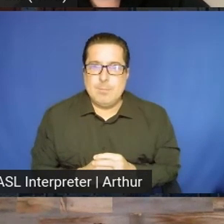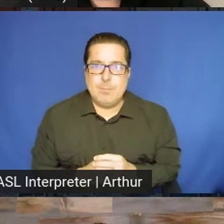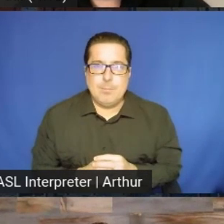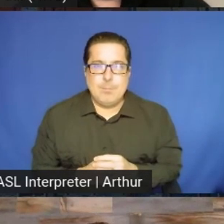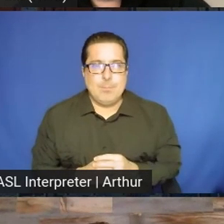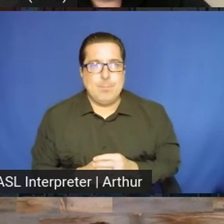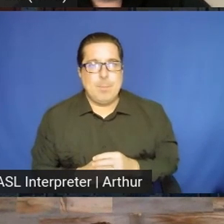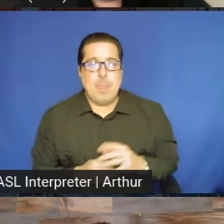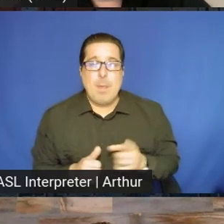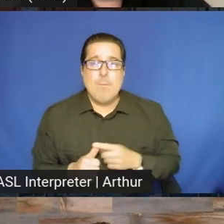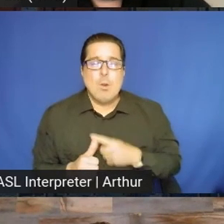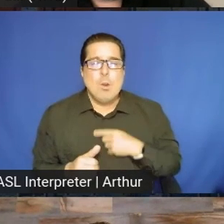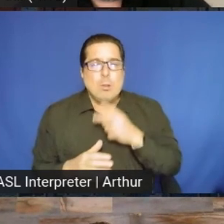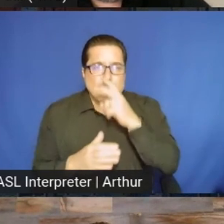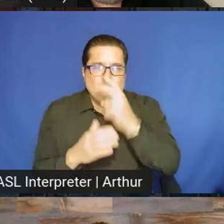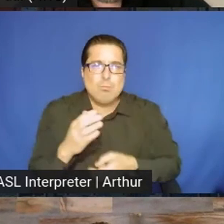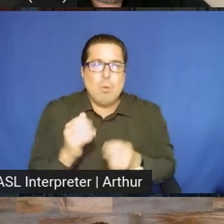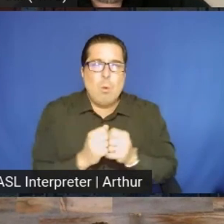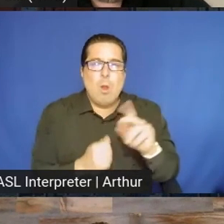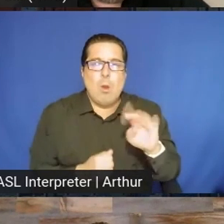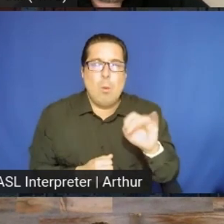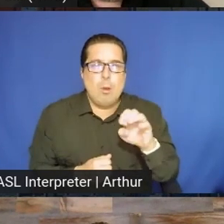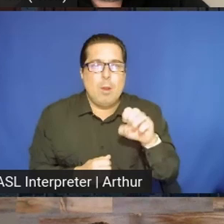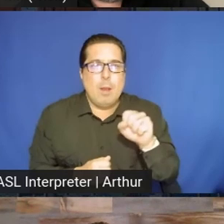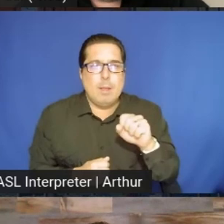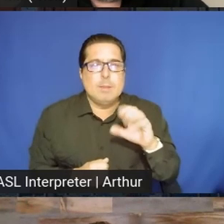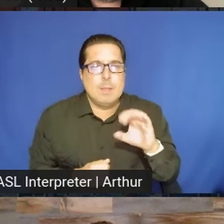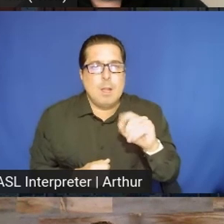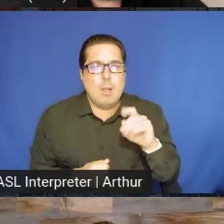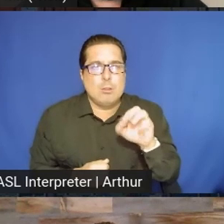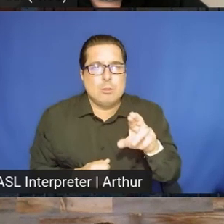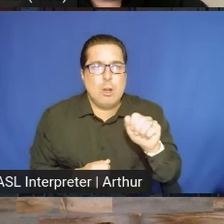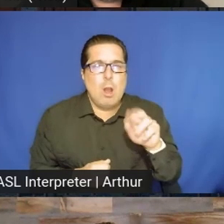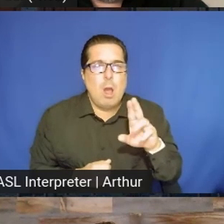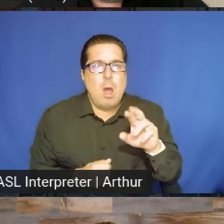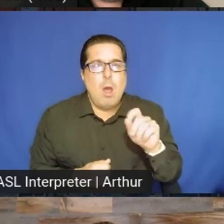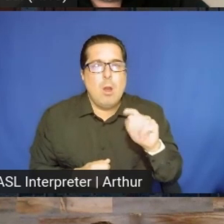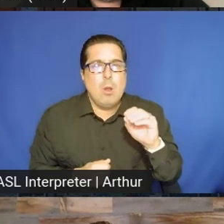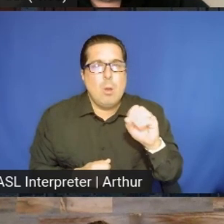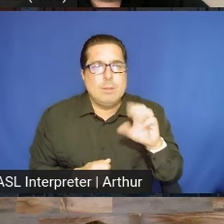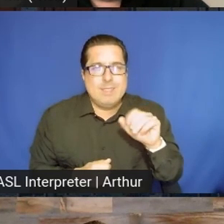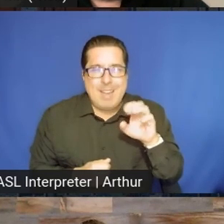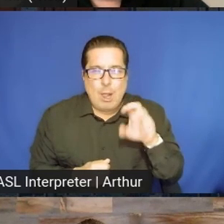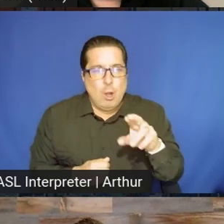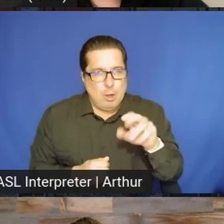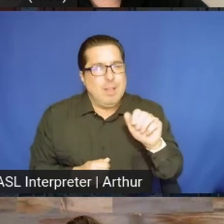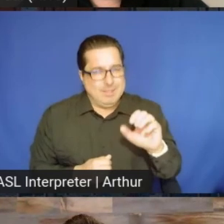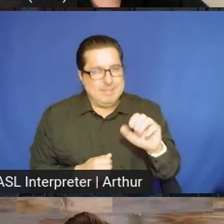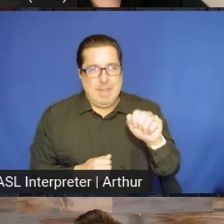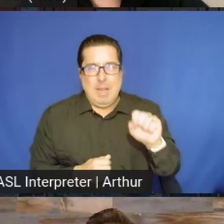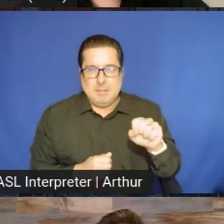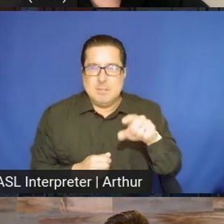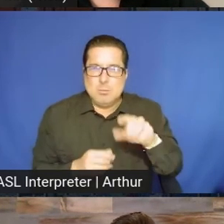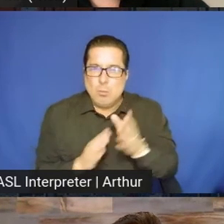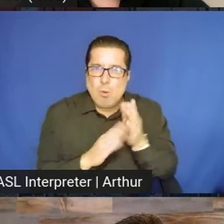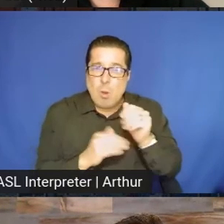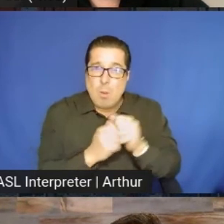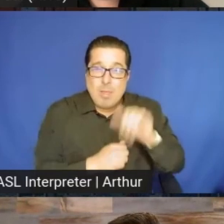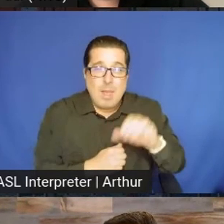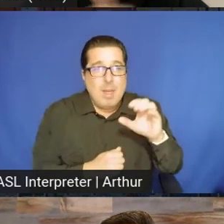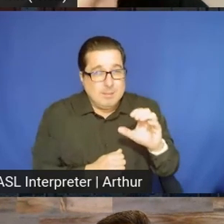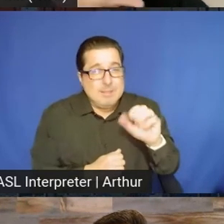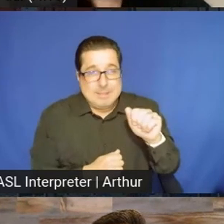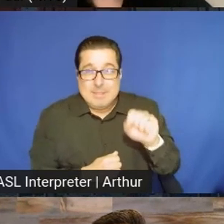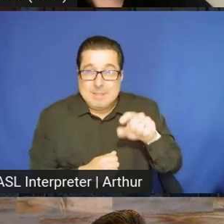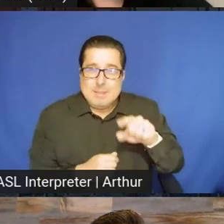So first I want to dive into the Kubernetes cluster autoscaler. And this is what many of you are running today. And the cluster autoscaler is